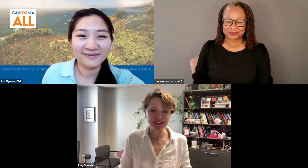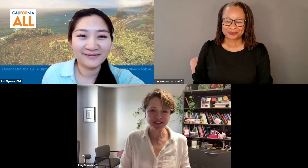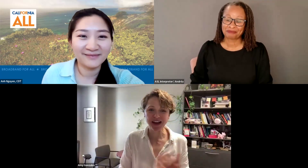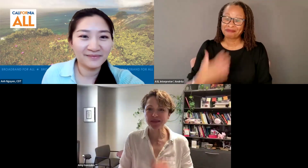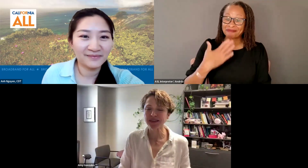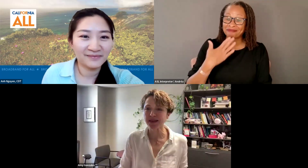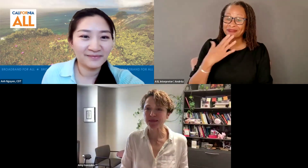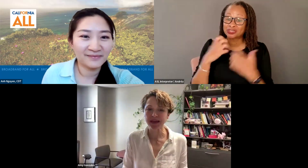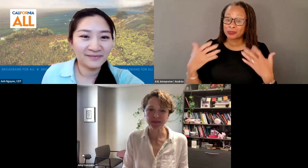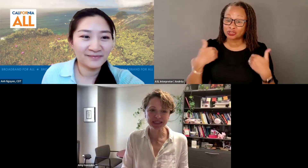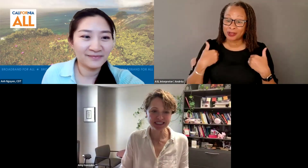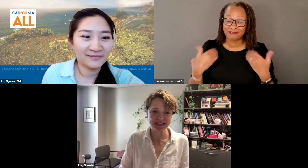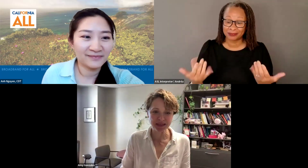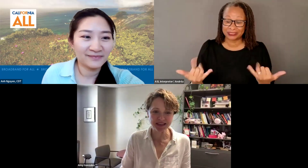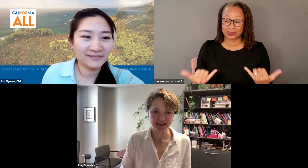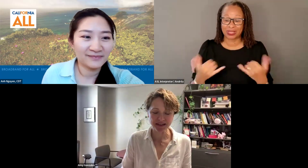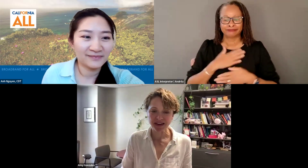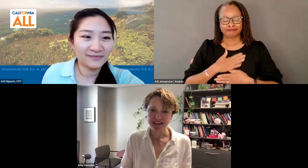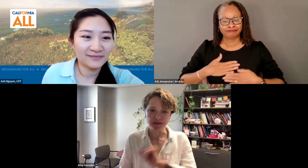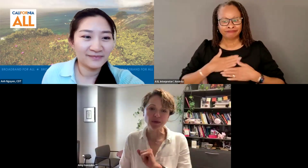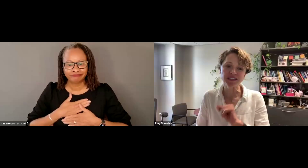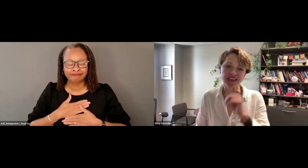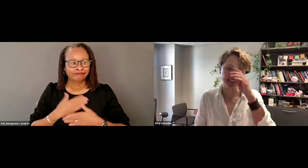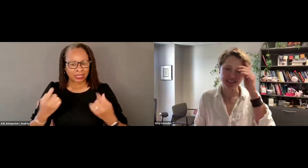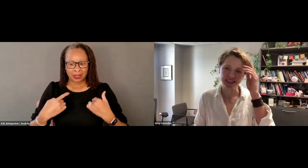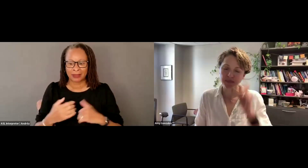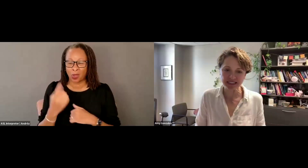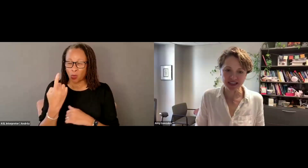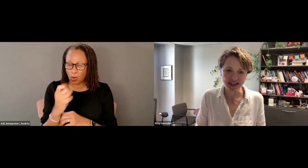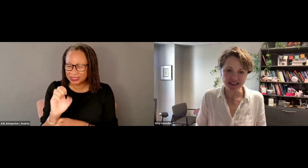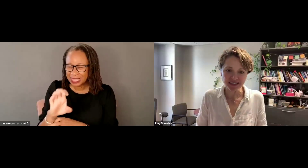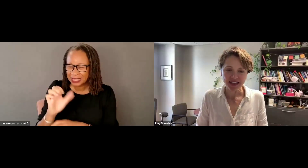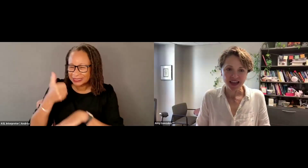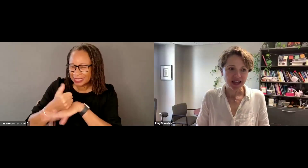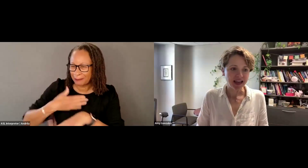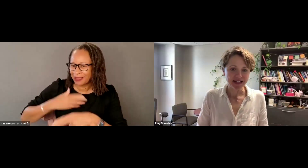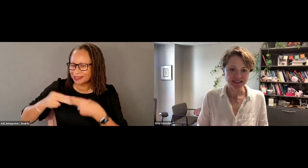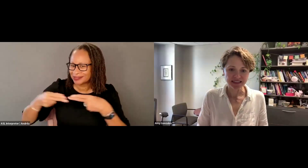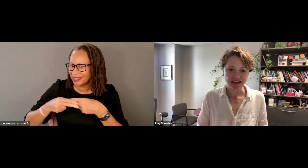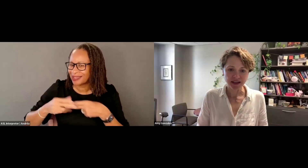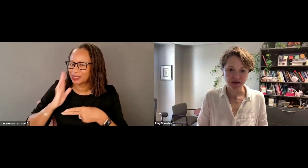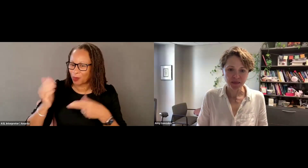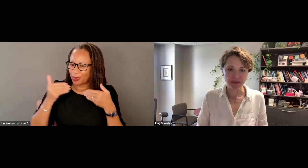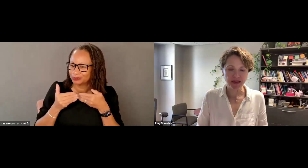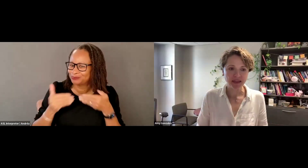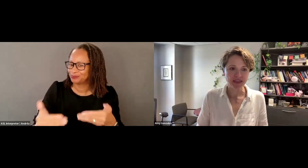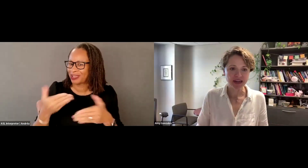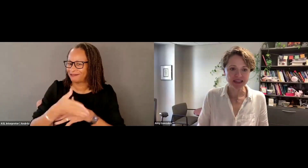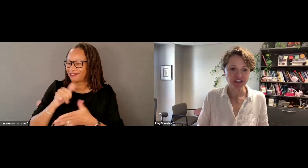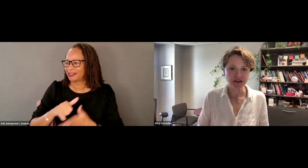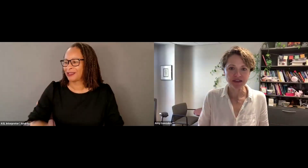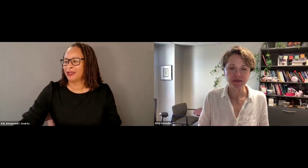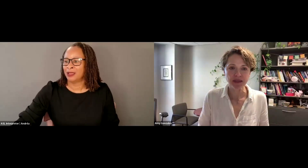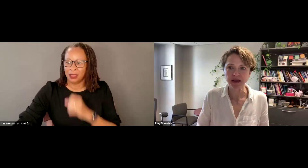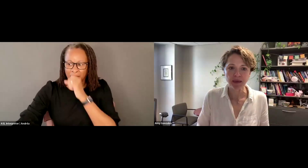Thank you so much for having me. I'm pleased to be here. Give me 1 second to set up my slides, and then